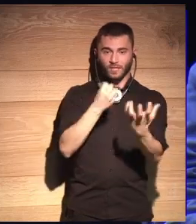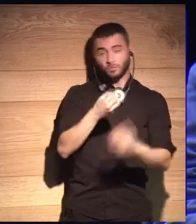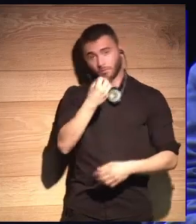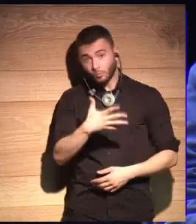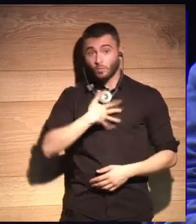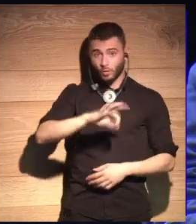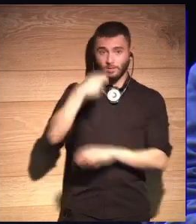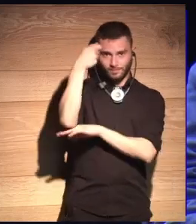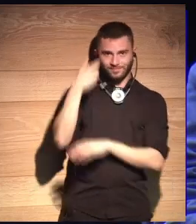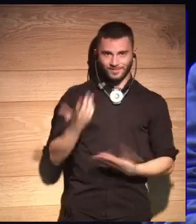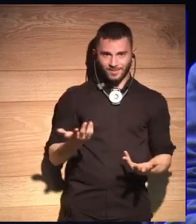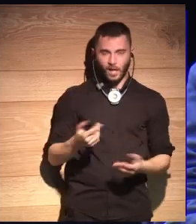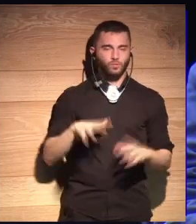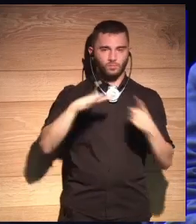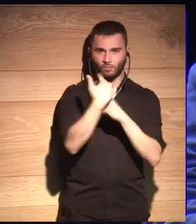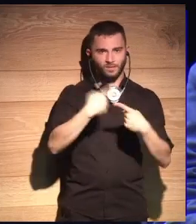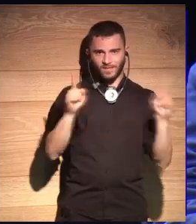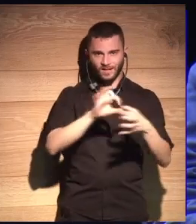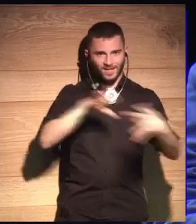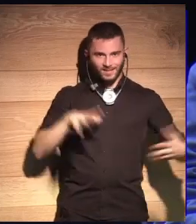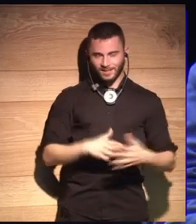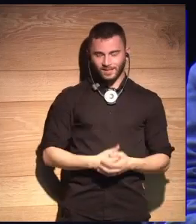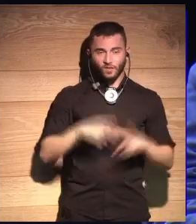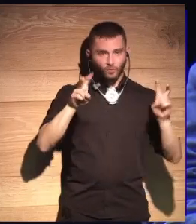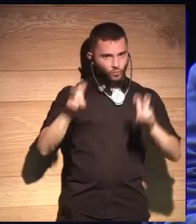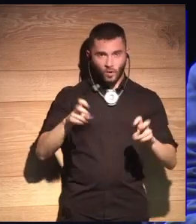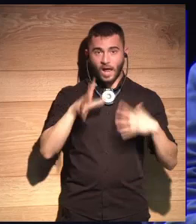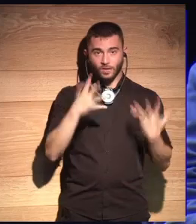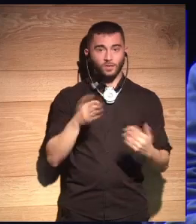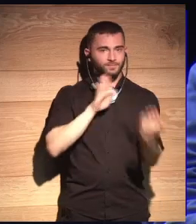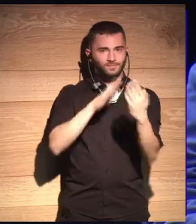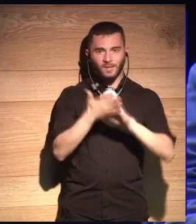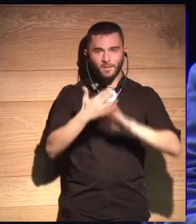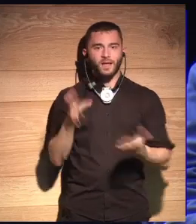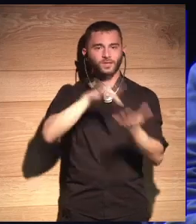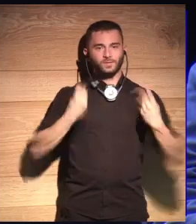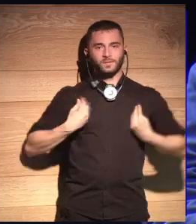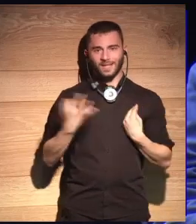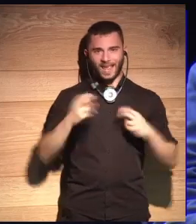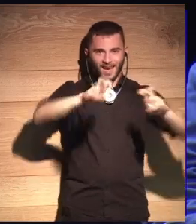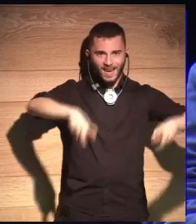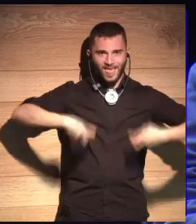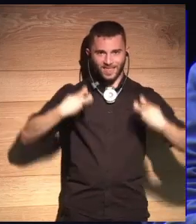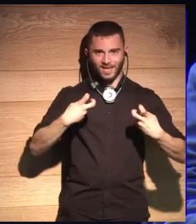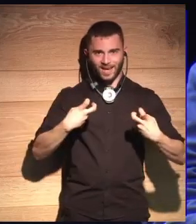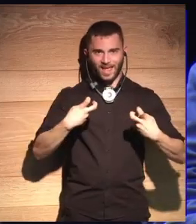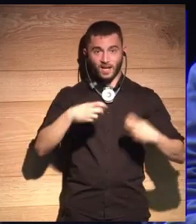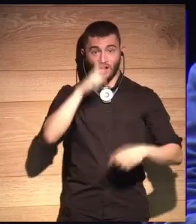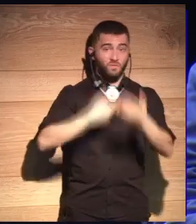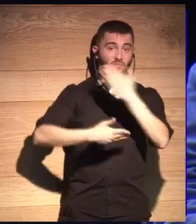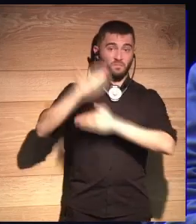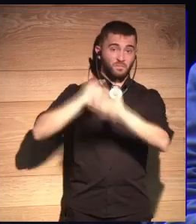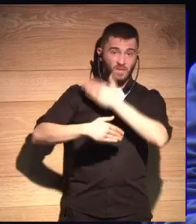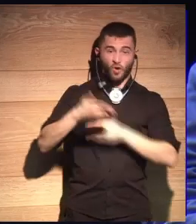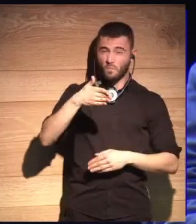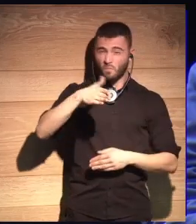to appear on the TV, and then you can get good results. So the context is completely new. What will we probably see? A